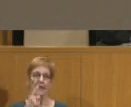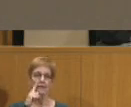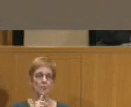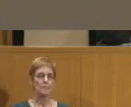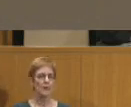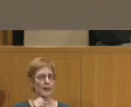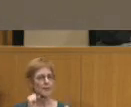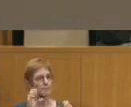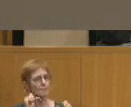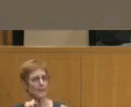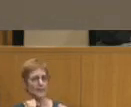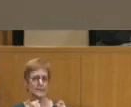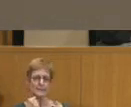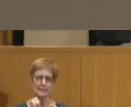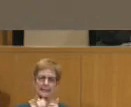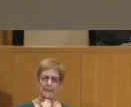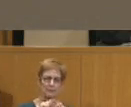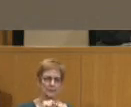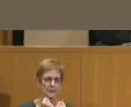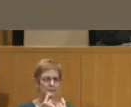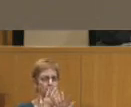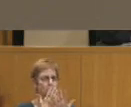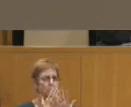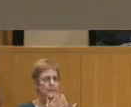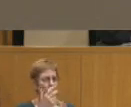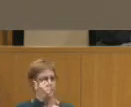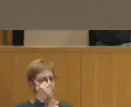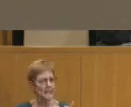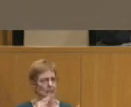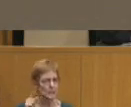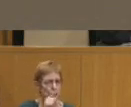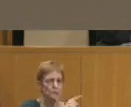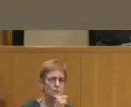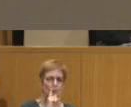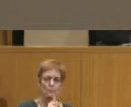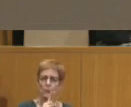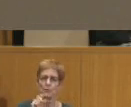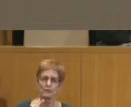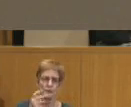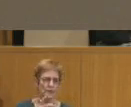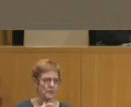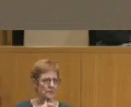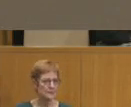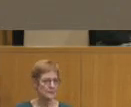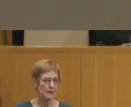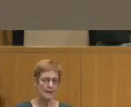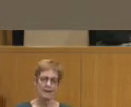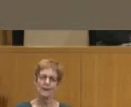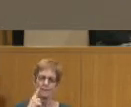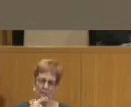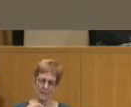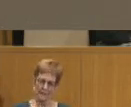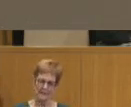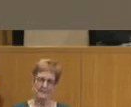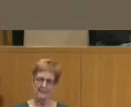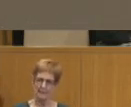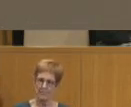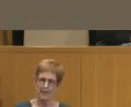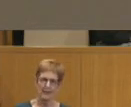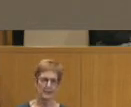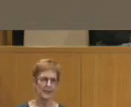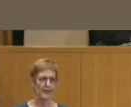Clock is ticking. Thank you. As we transition into a new role in a new year